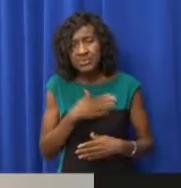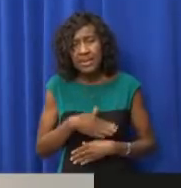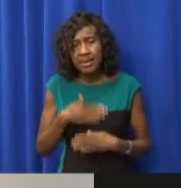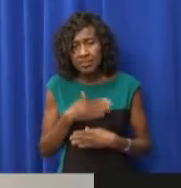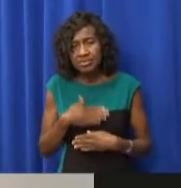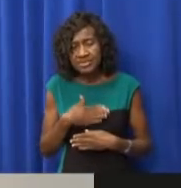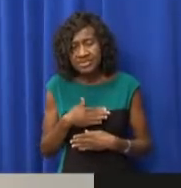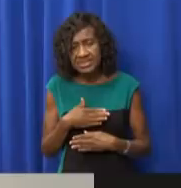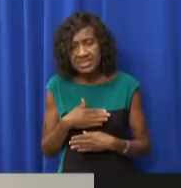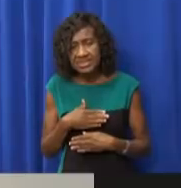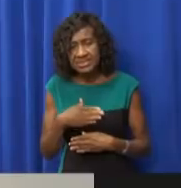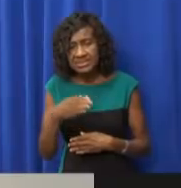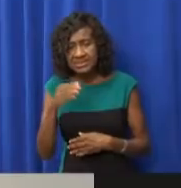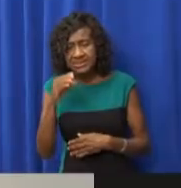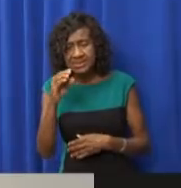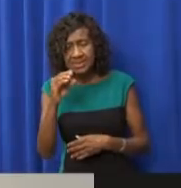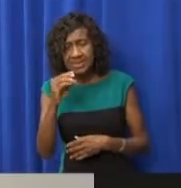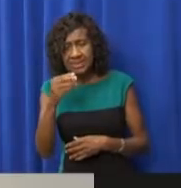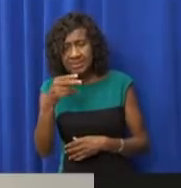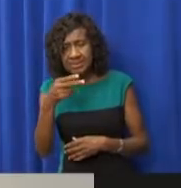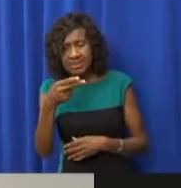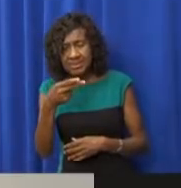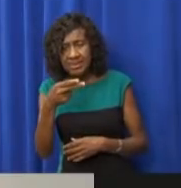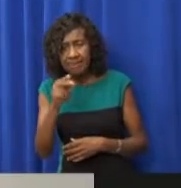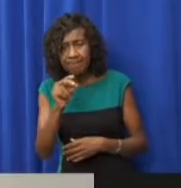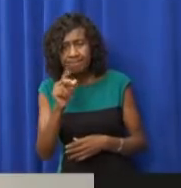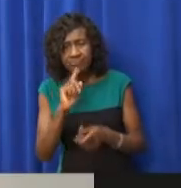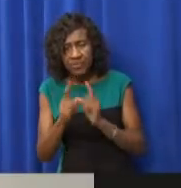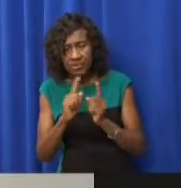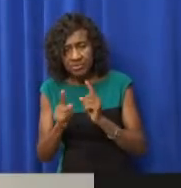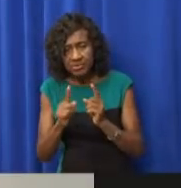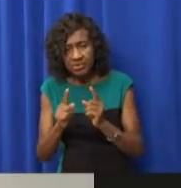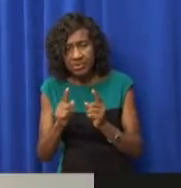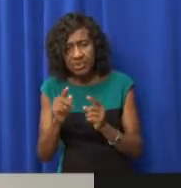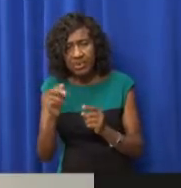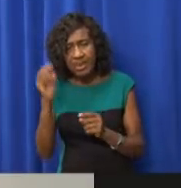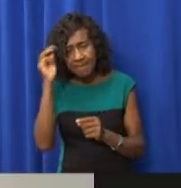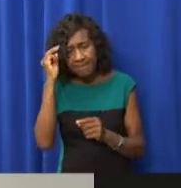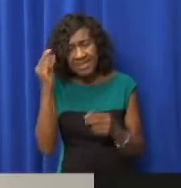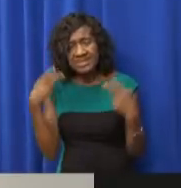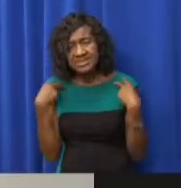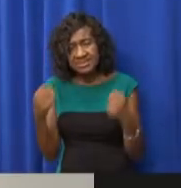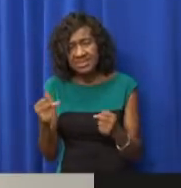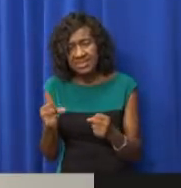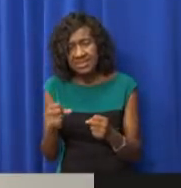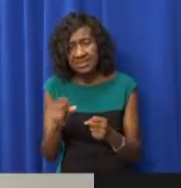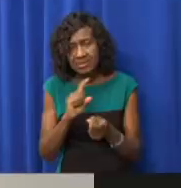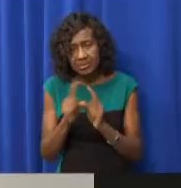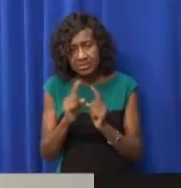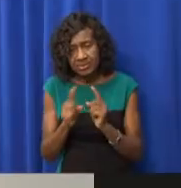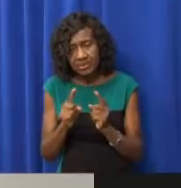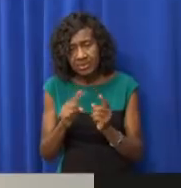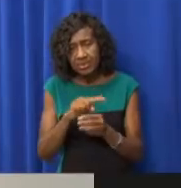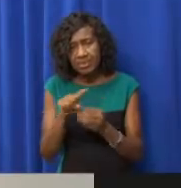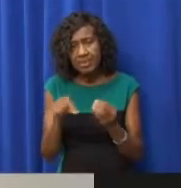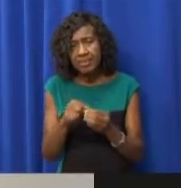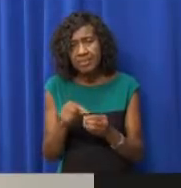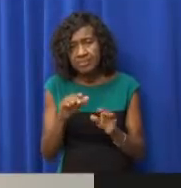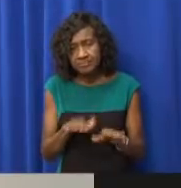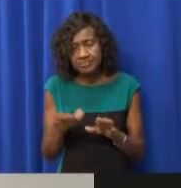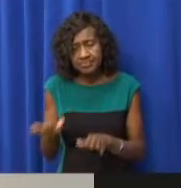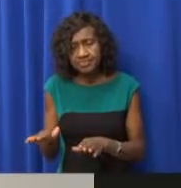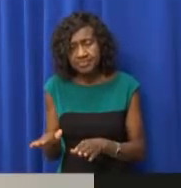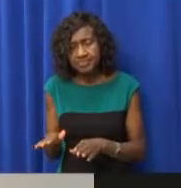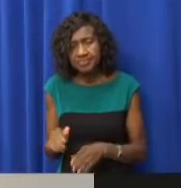common issue that's been brought up to us. I also wanted to get some clarification from